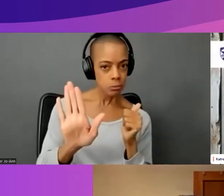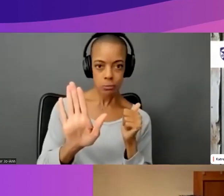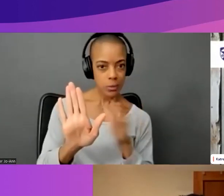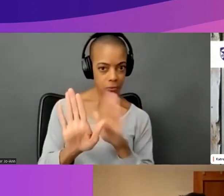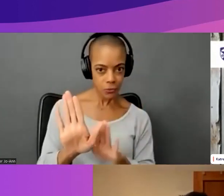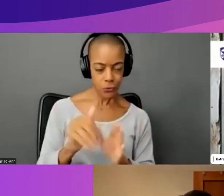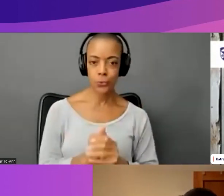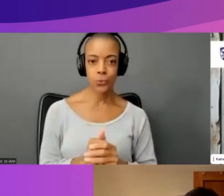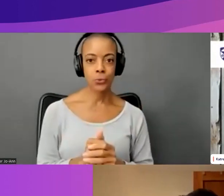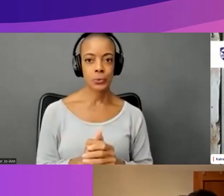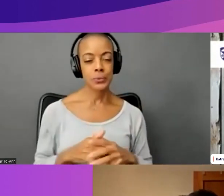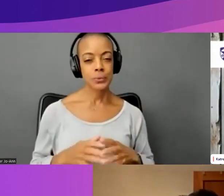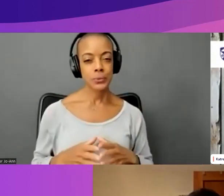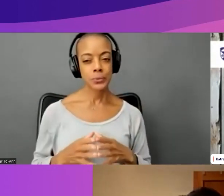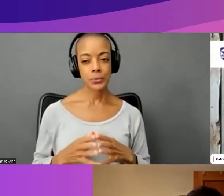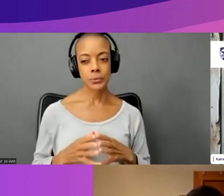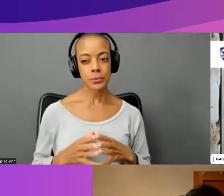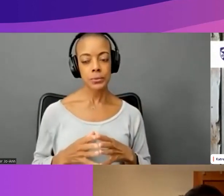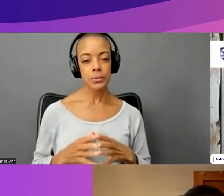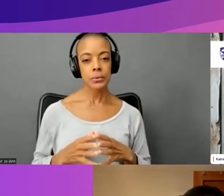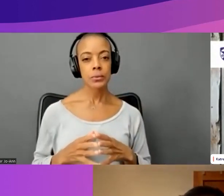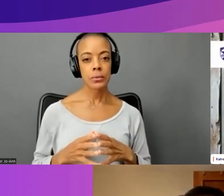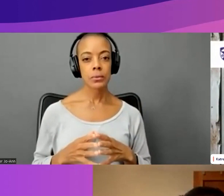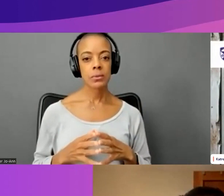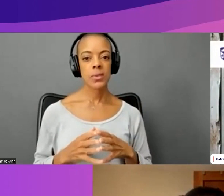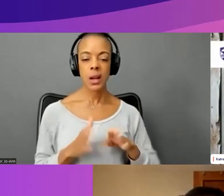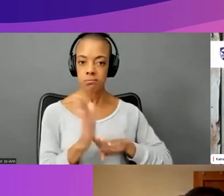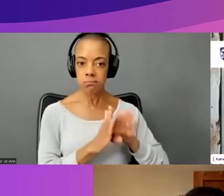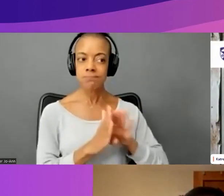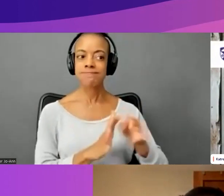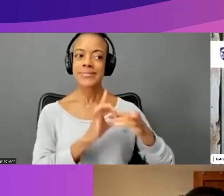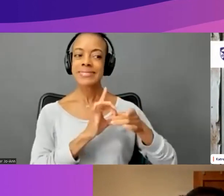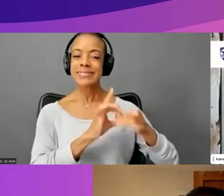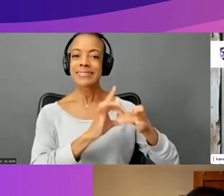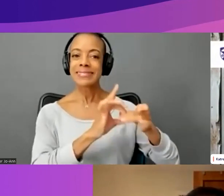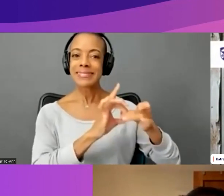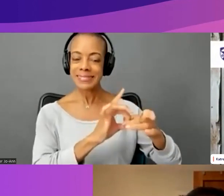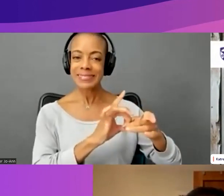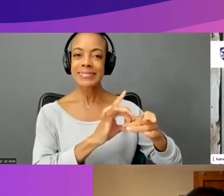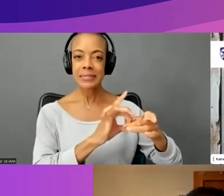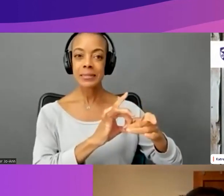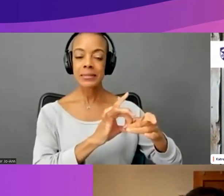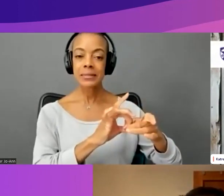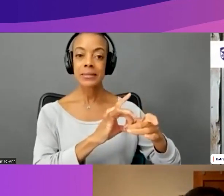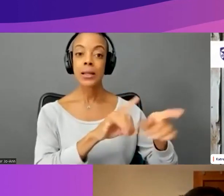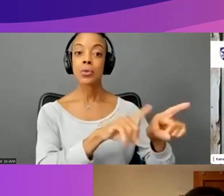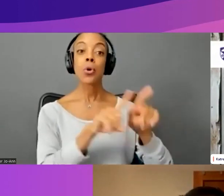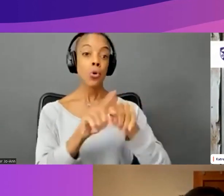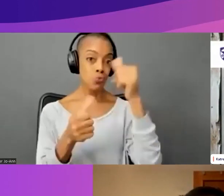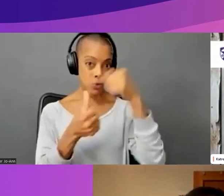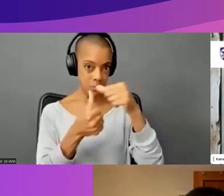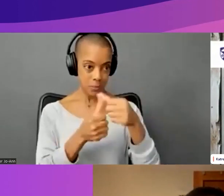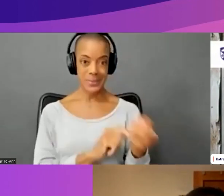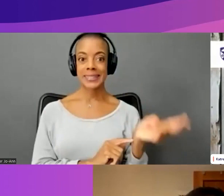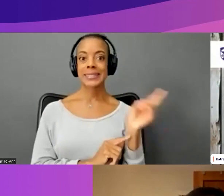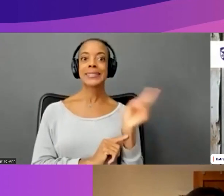harm than good. And so building those relationships and then also keeping in mind like the histories